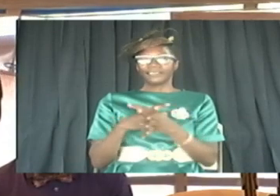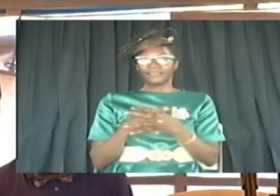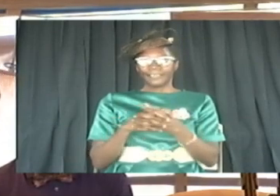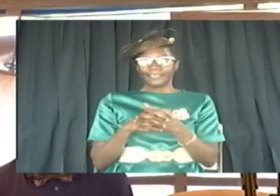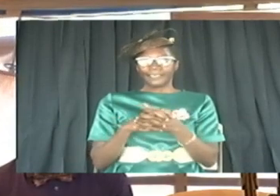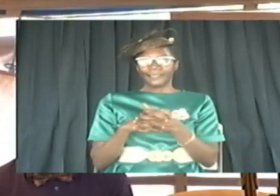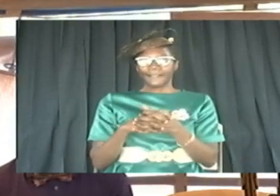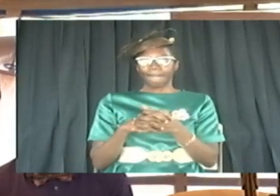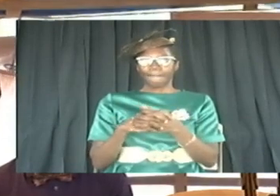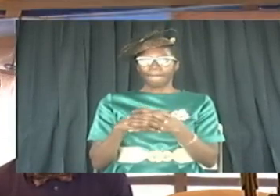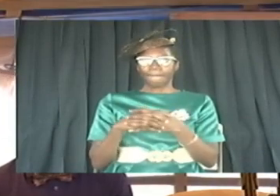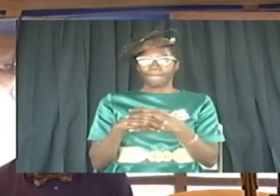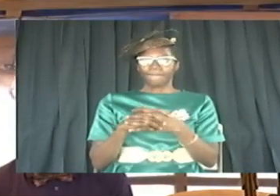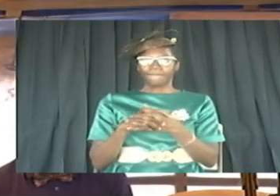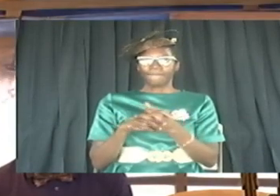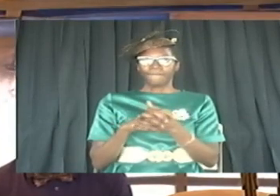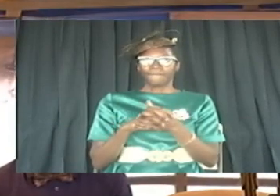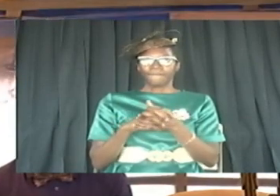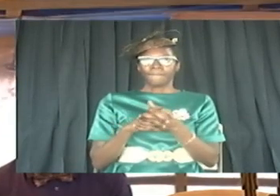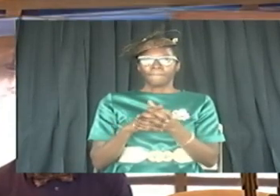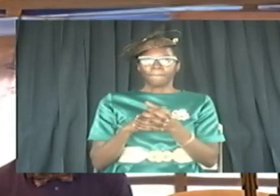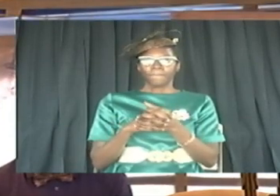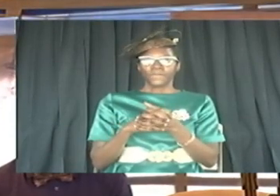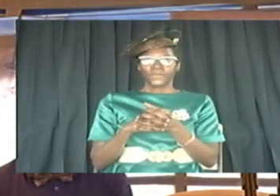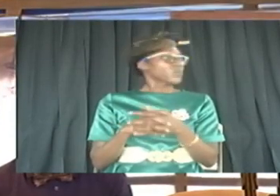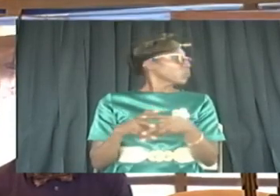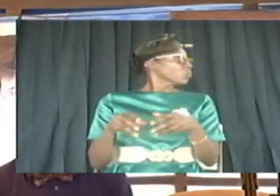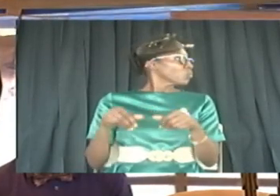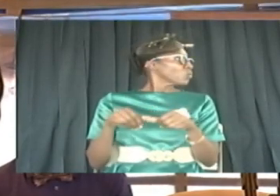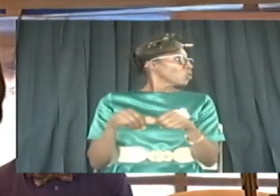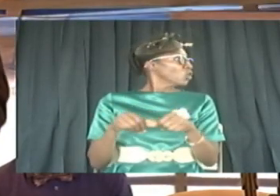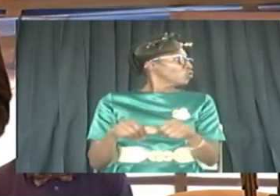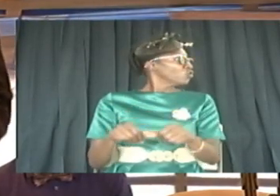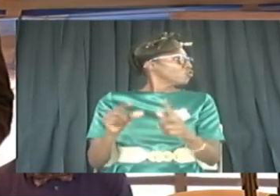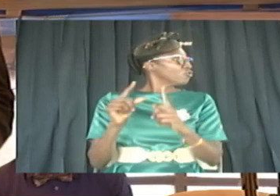word, a straight word.